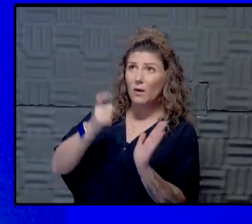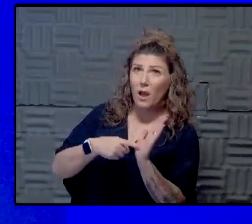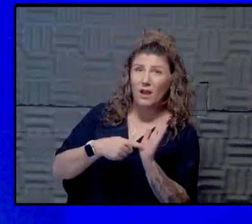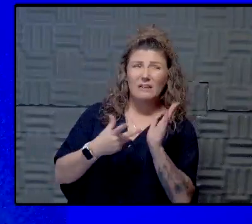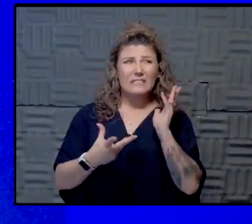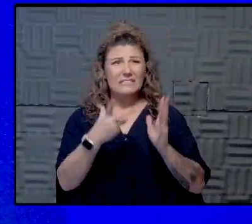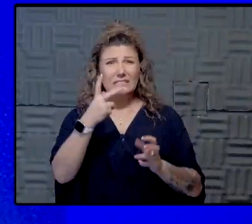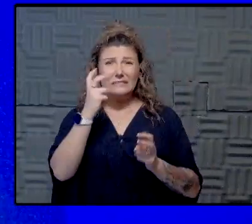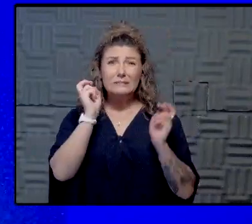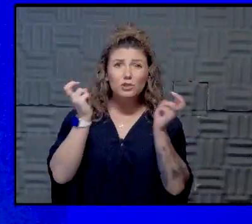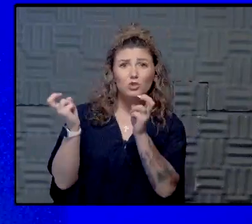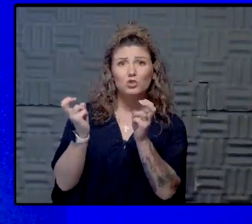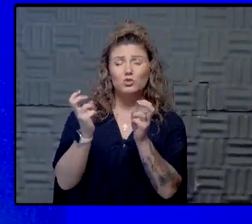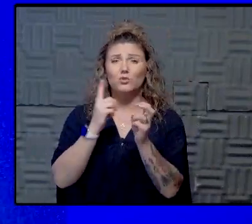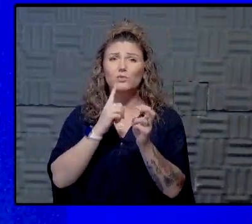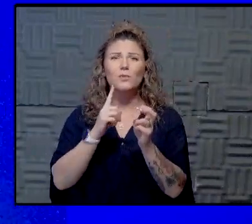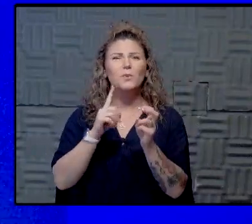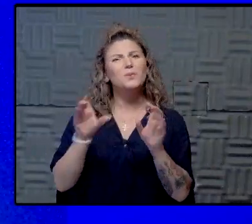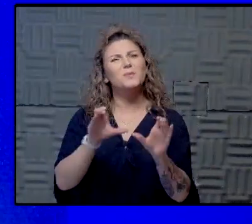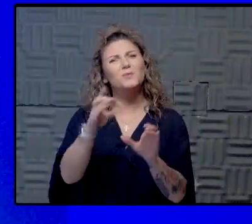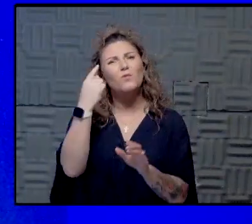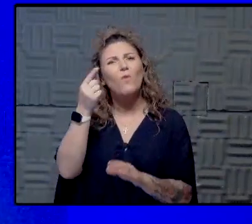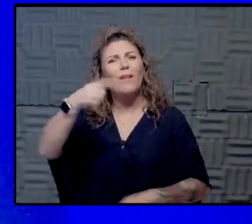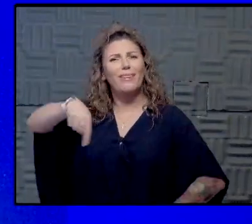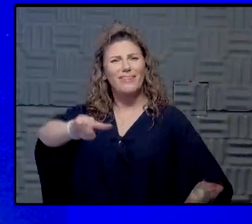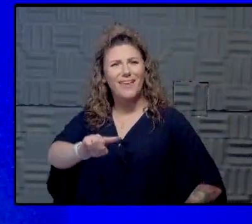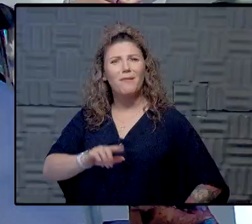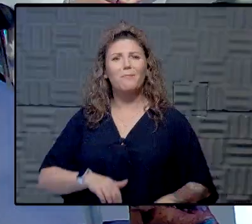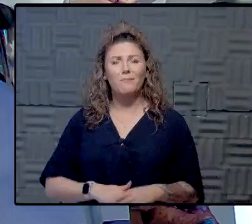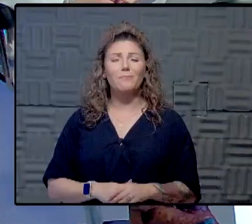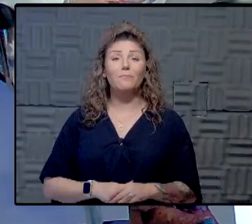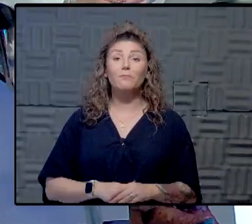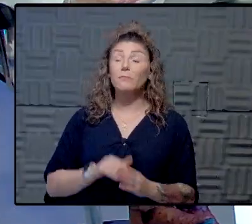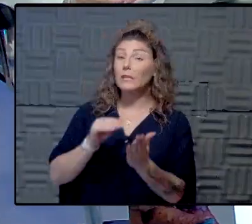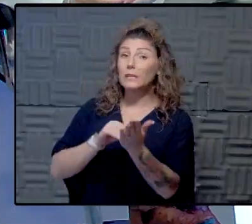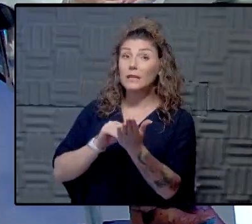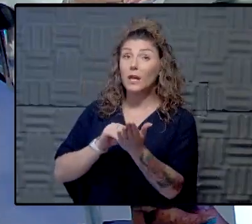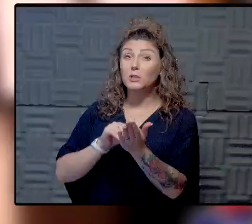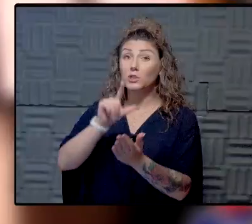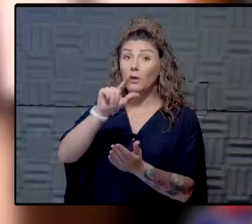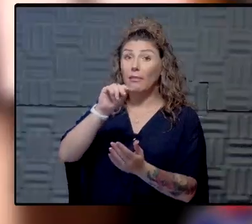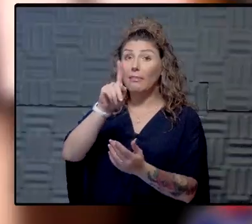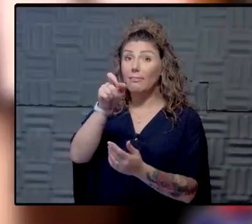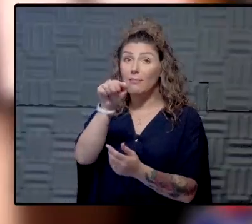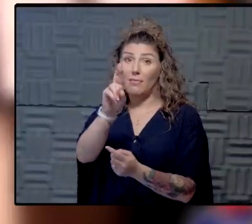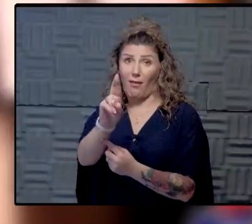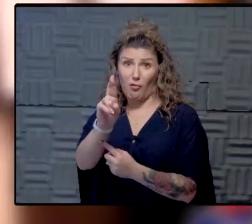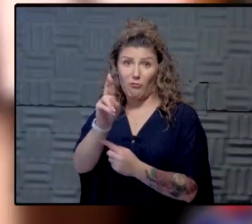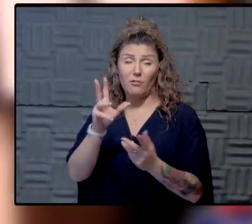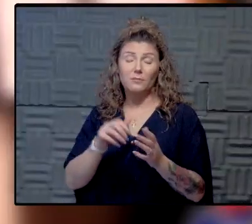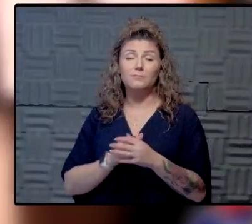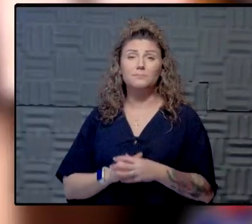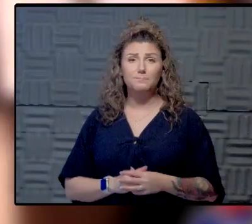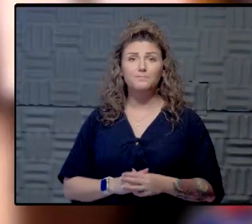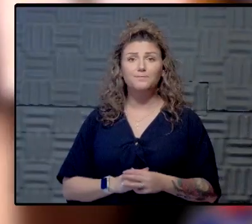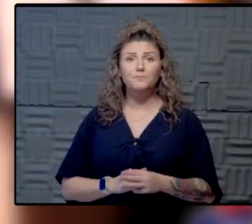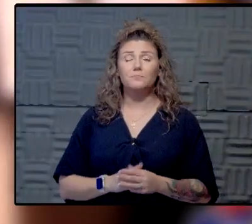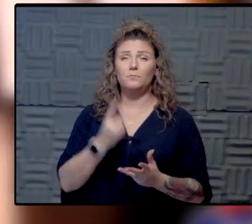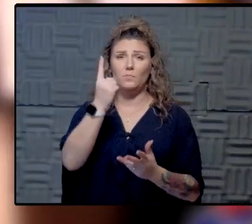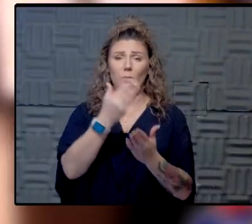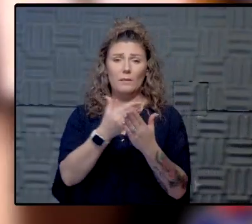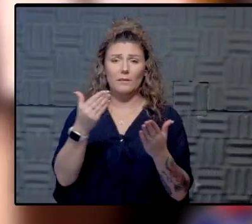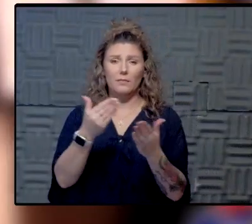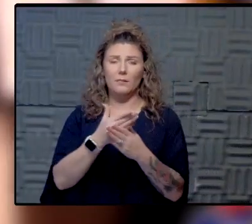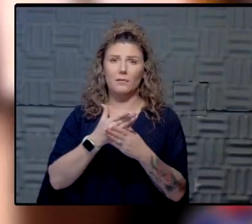take a step forward and say that for them. Yeah. Dr. Lauer? I'd say the one thing that